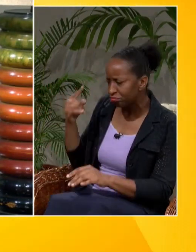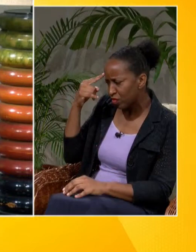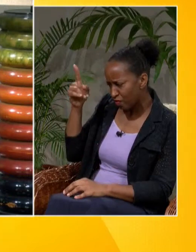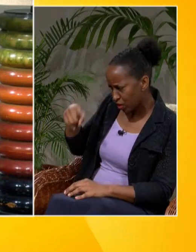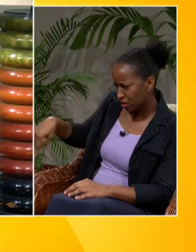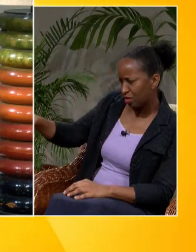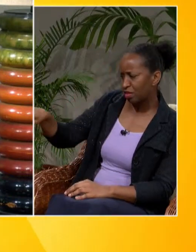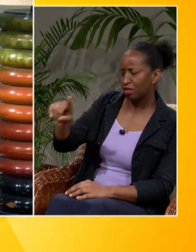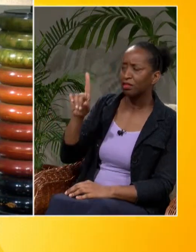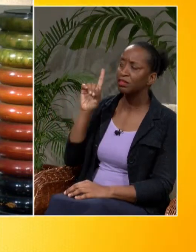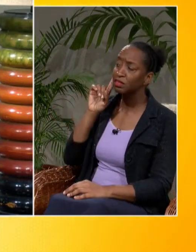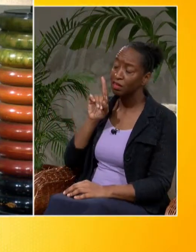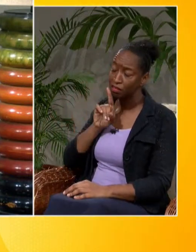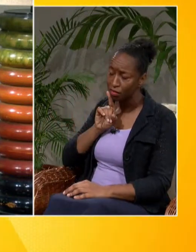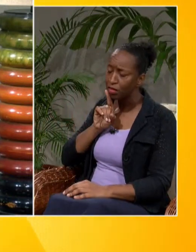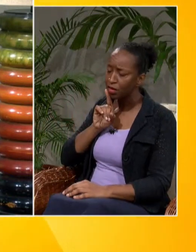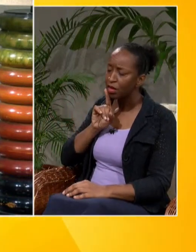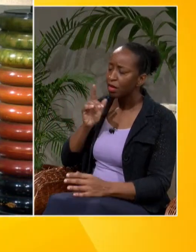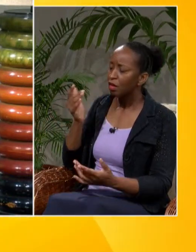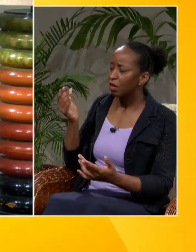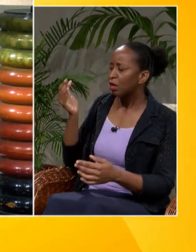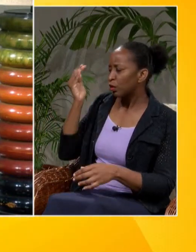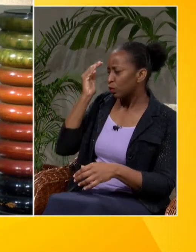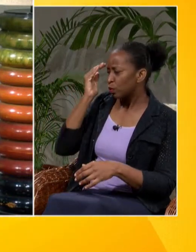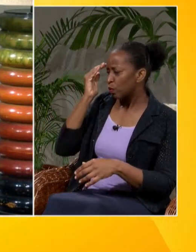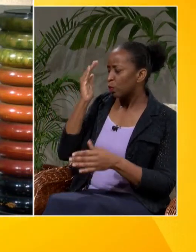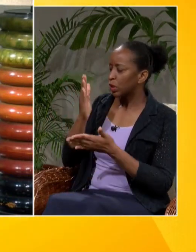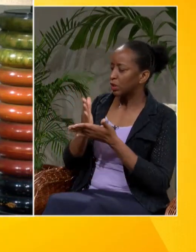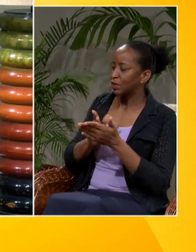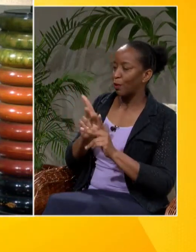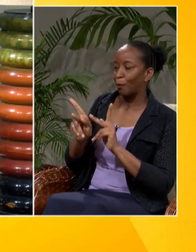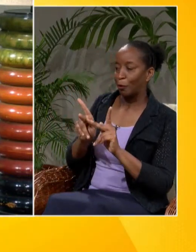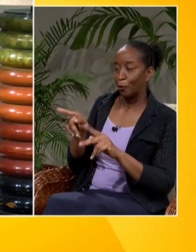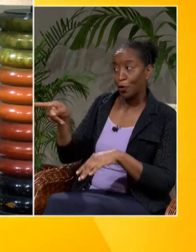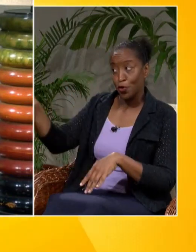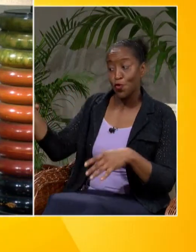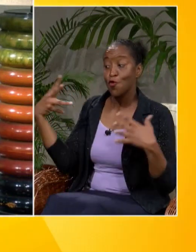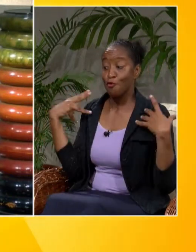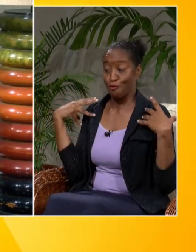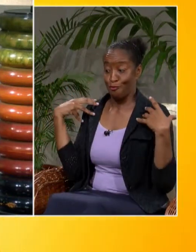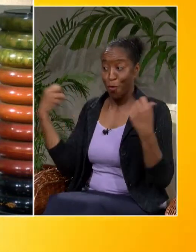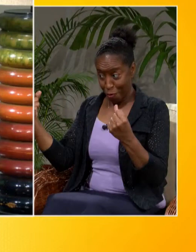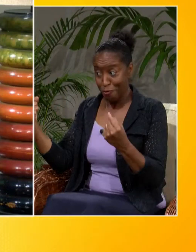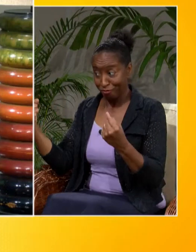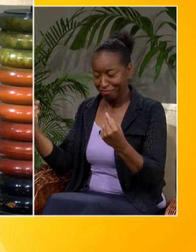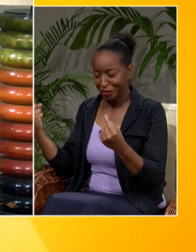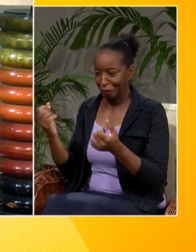specifically, because there are some people who really are not as bold as you, Christina,